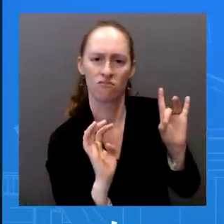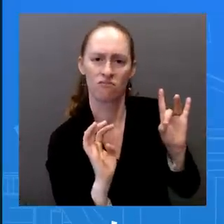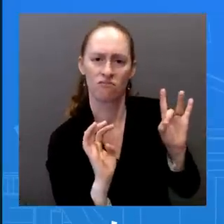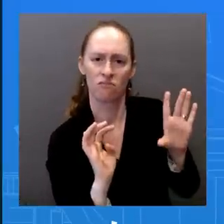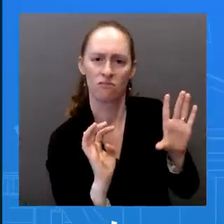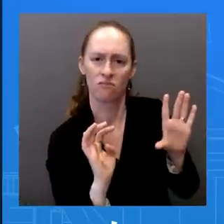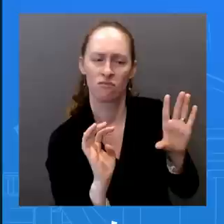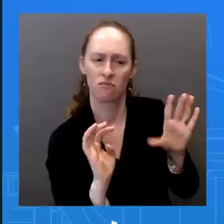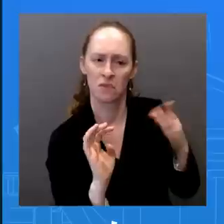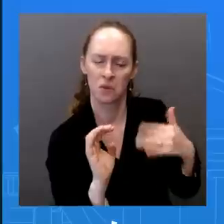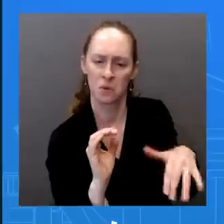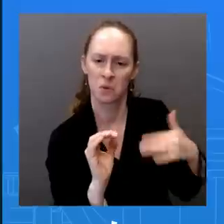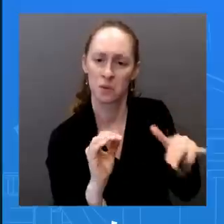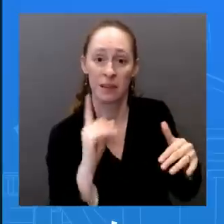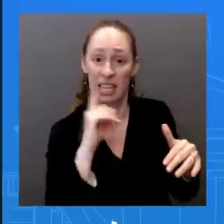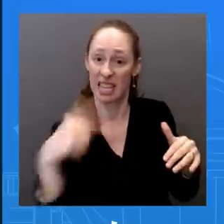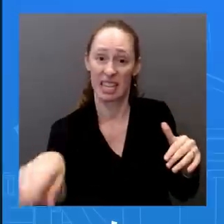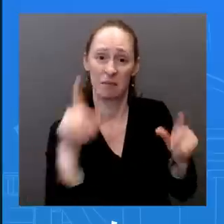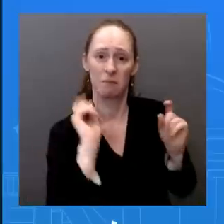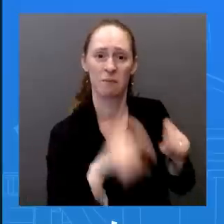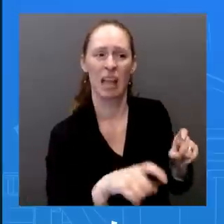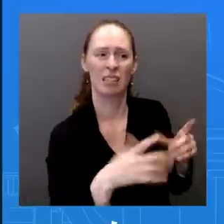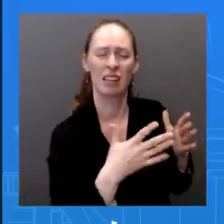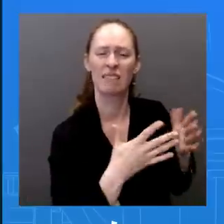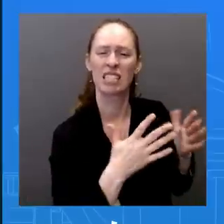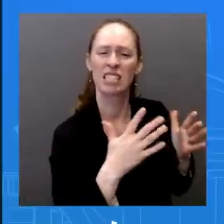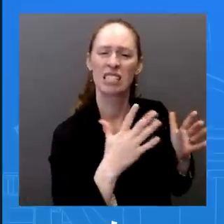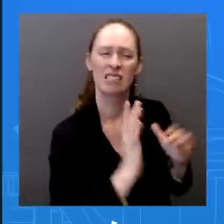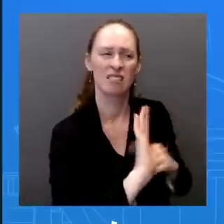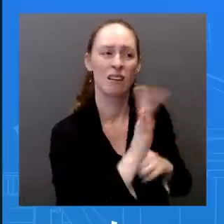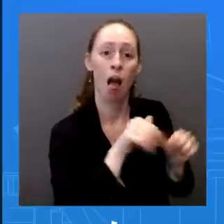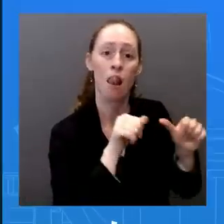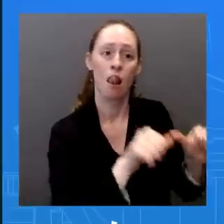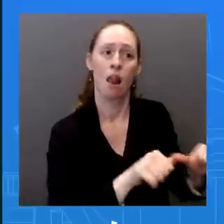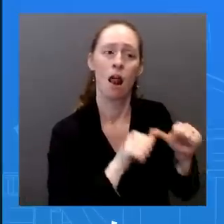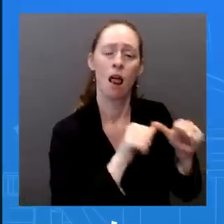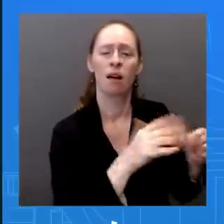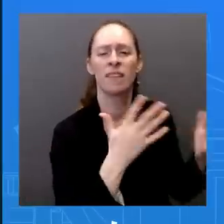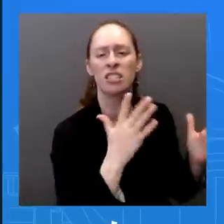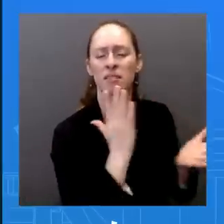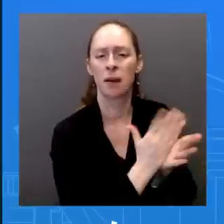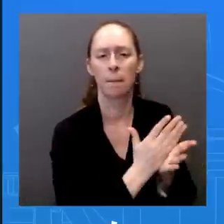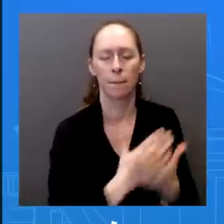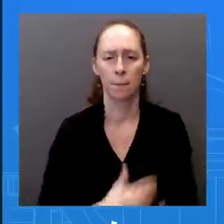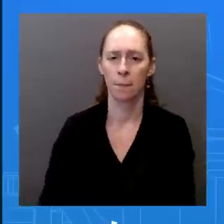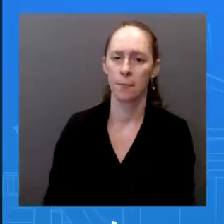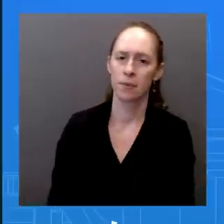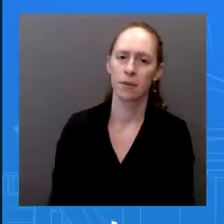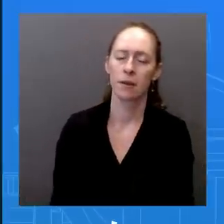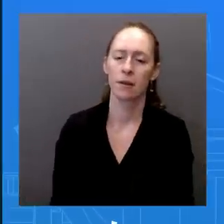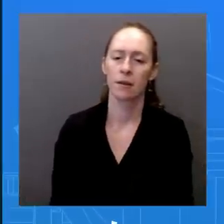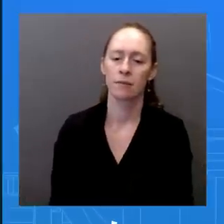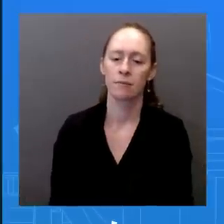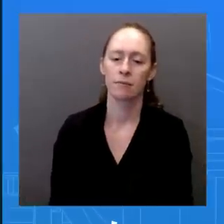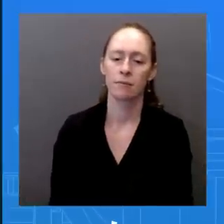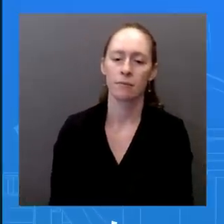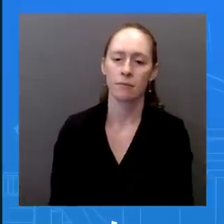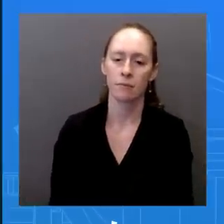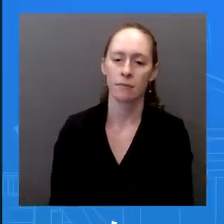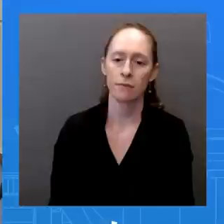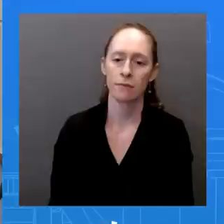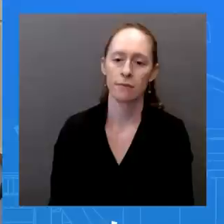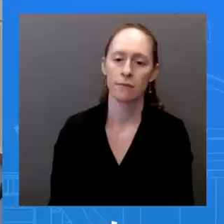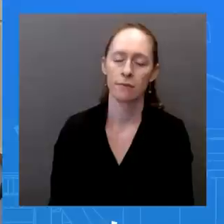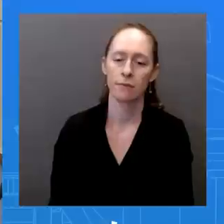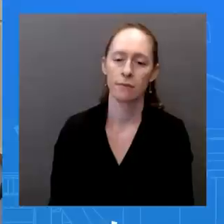change course. Yeah. Can you tell us any more about the president's meeting with Brittany Griner and Paul Whelan's families here at the White House? Has that moved the